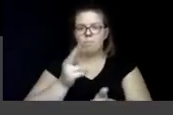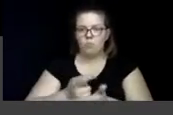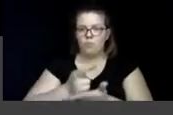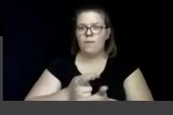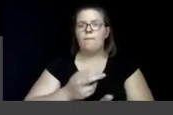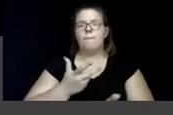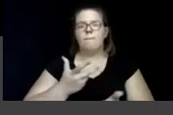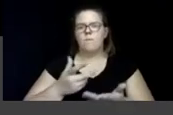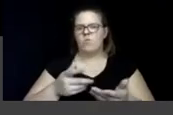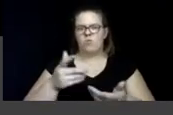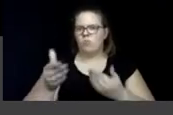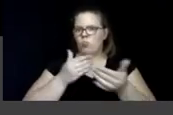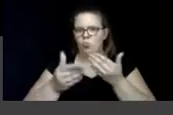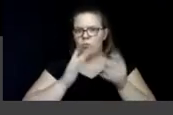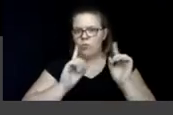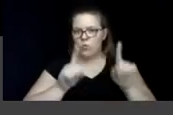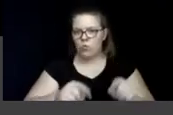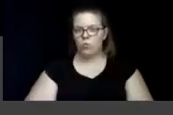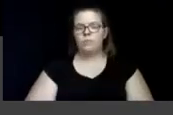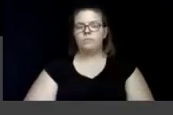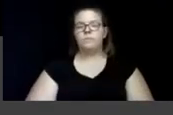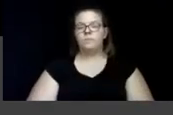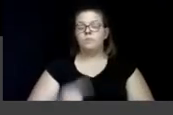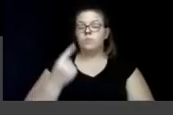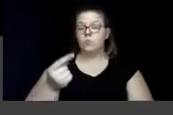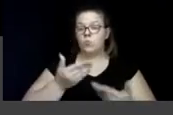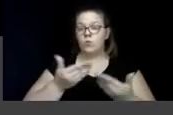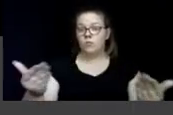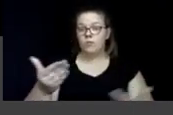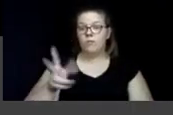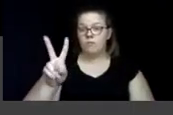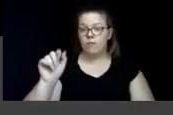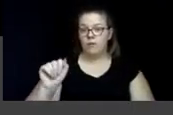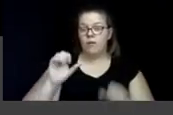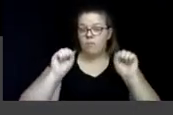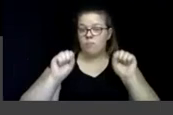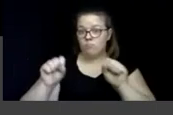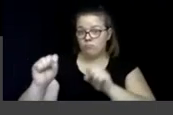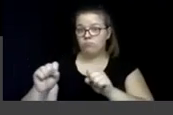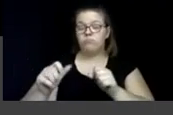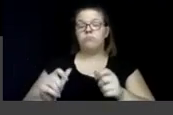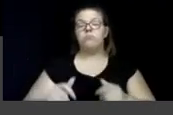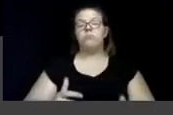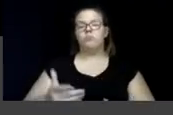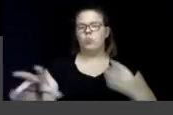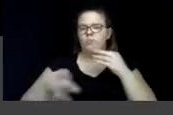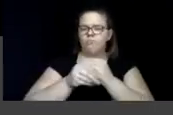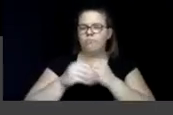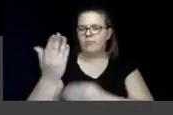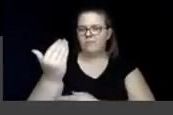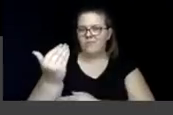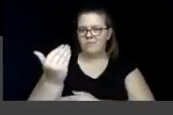One thing the VA was able to do was we added 15 additional